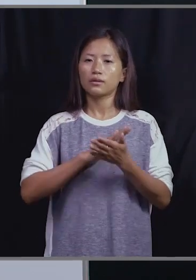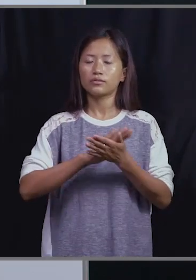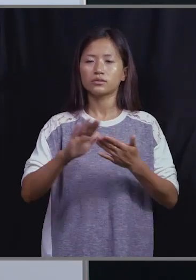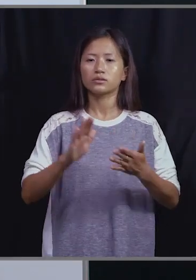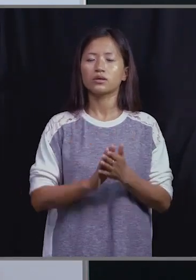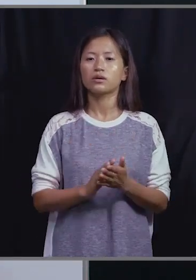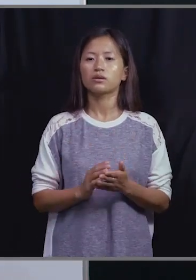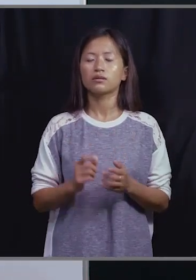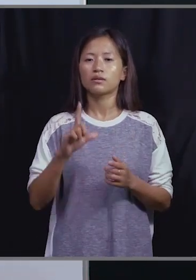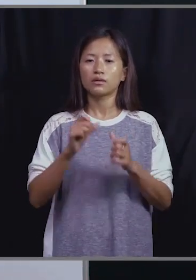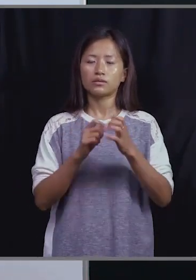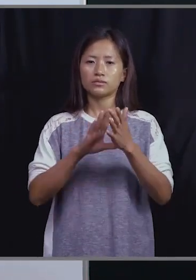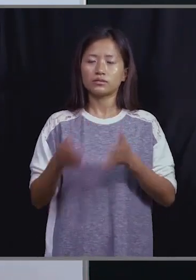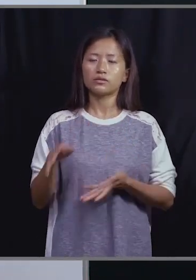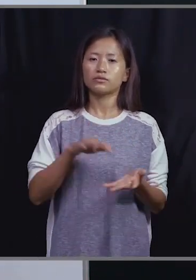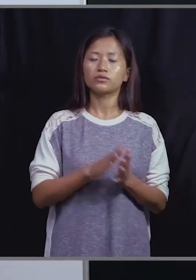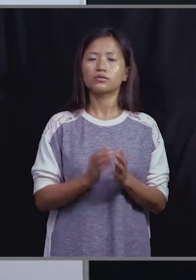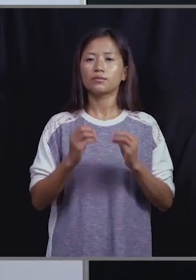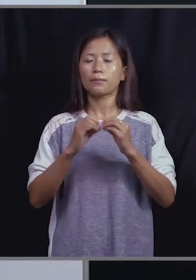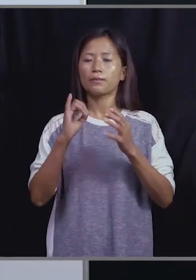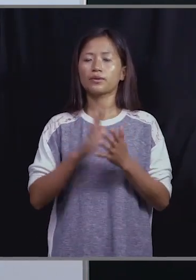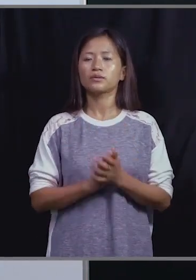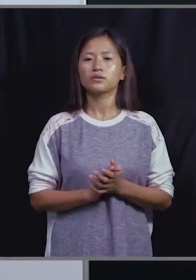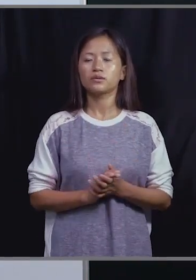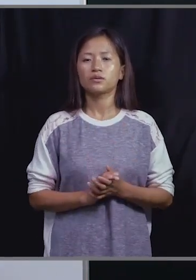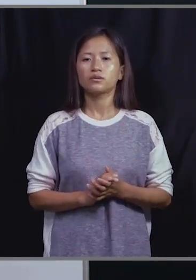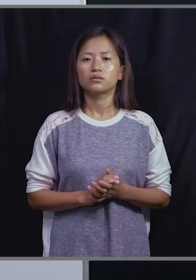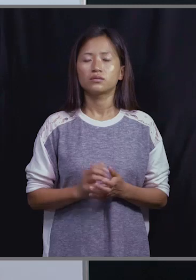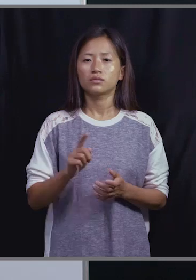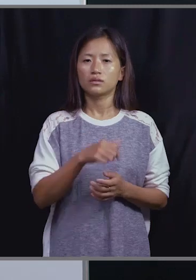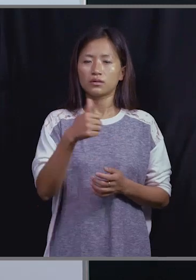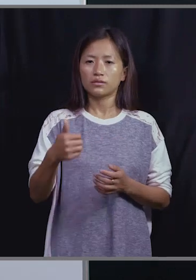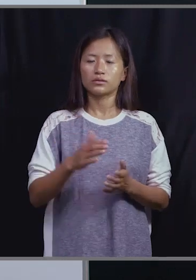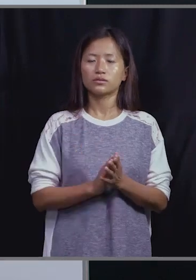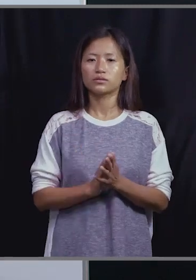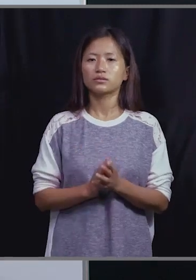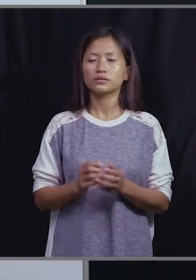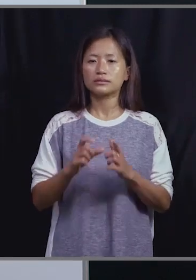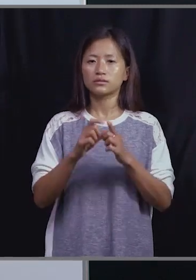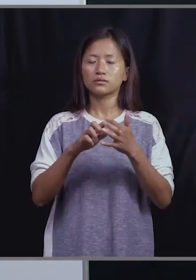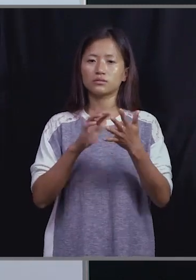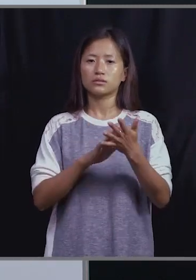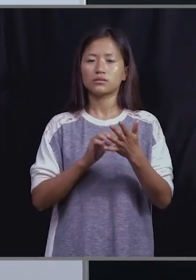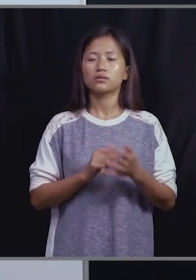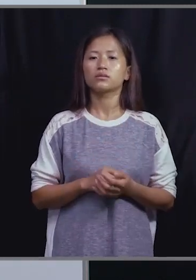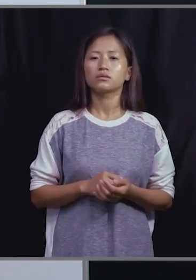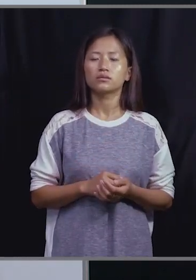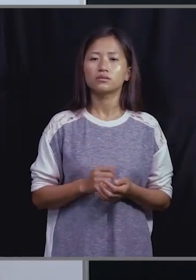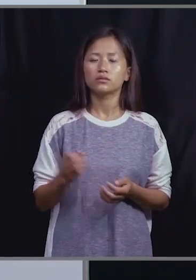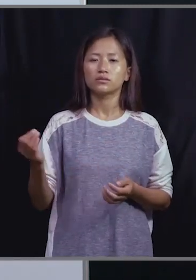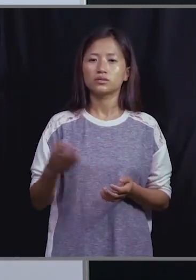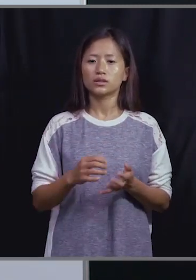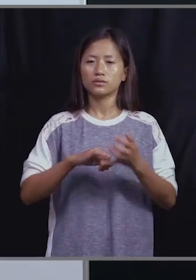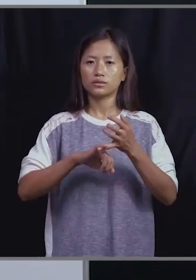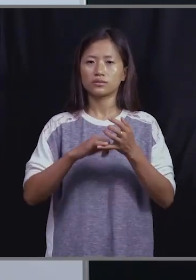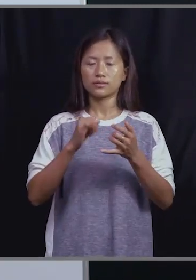bipolarity, what led to the downfall of the bipolarity, and after the disintegration of the Soviet Union, these were the new